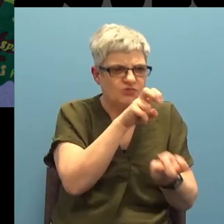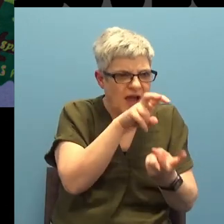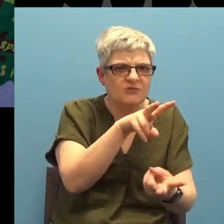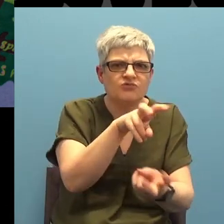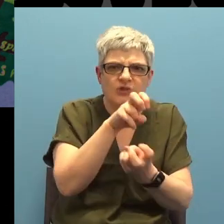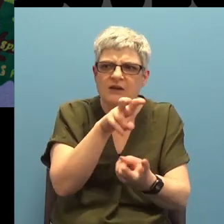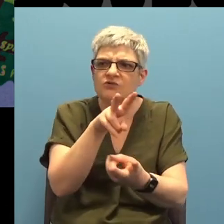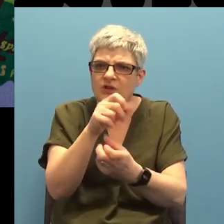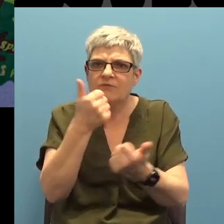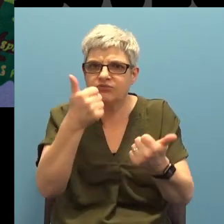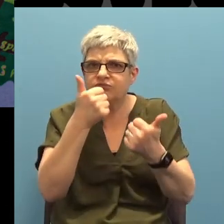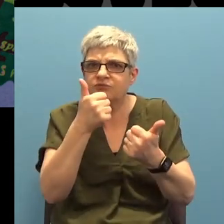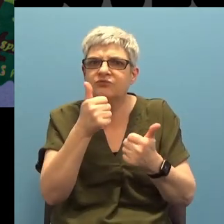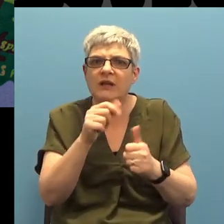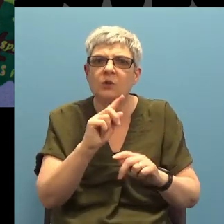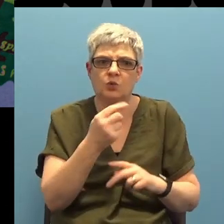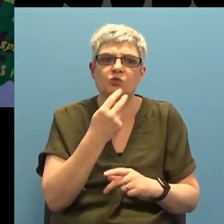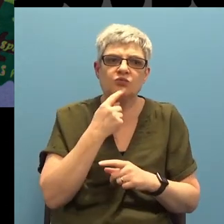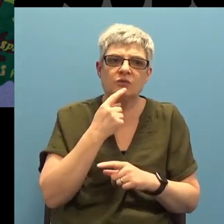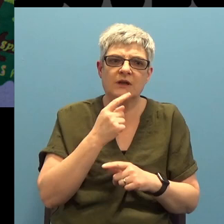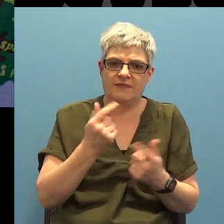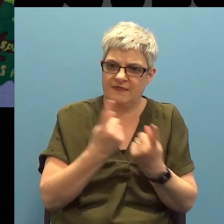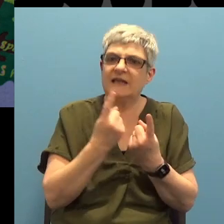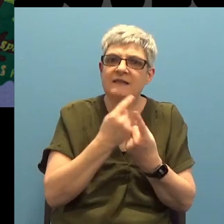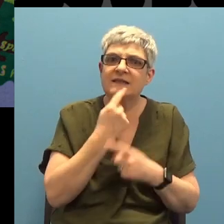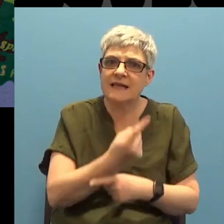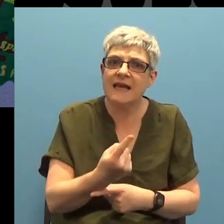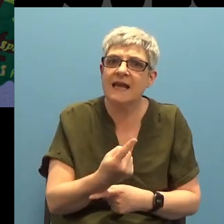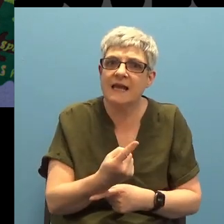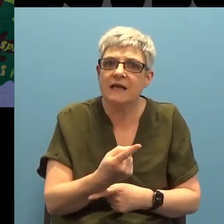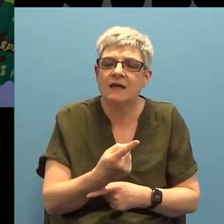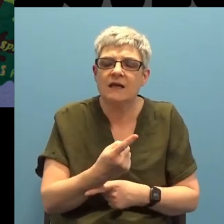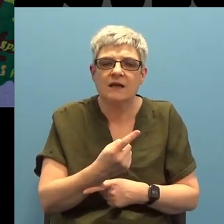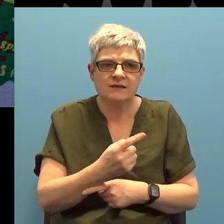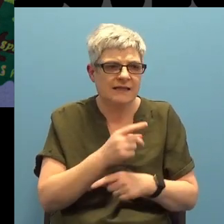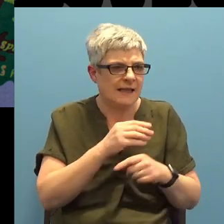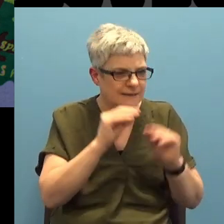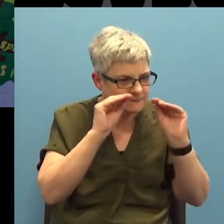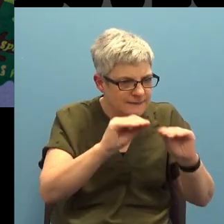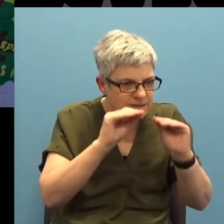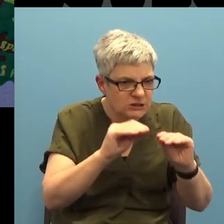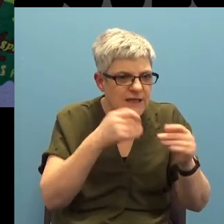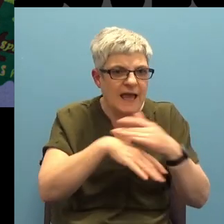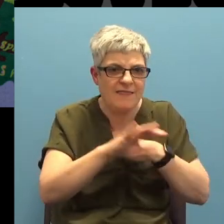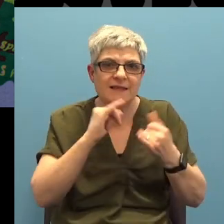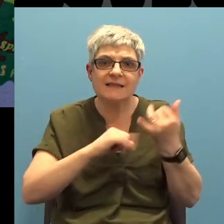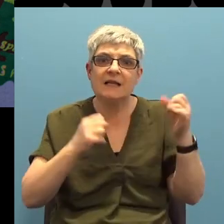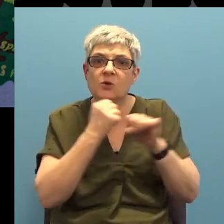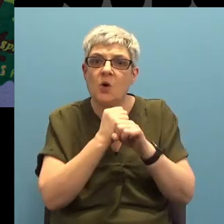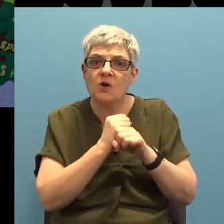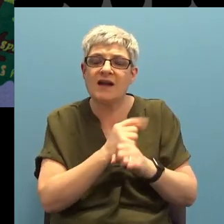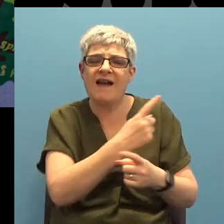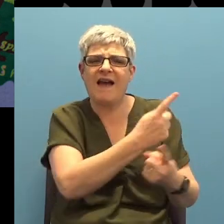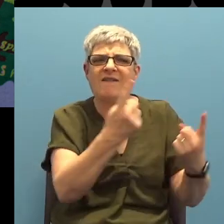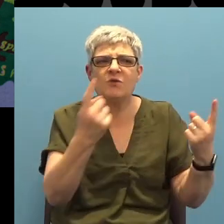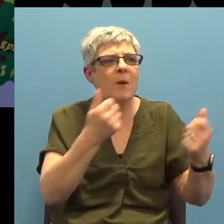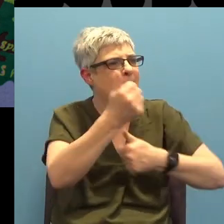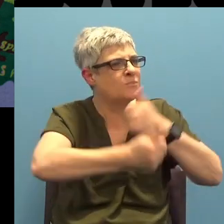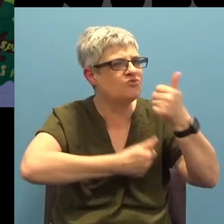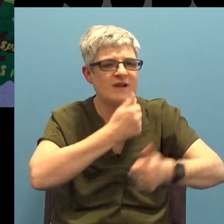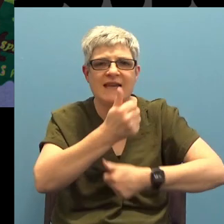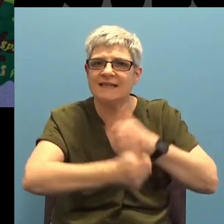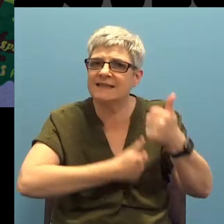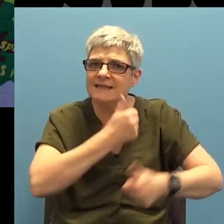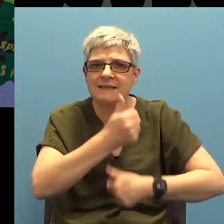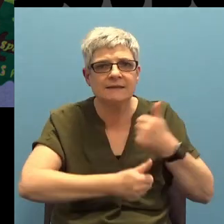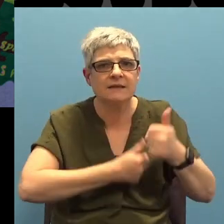positive reviews. Look at verse 15 when he says he was teaching in the synagogues and everyone praised him. Everyone's praising him.